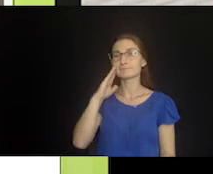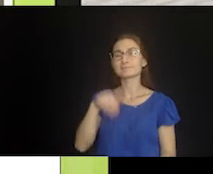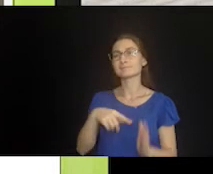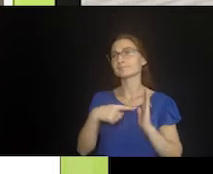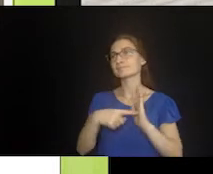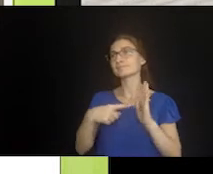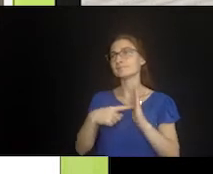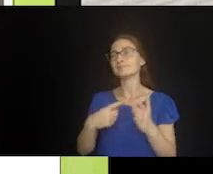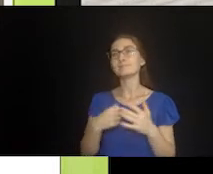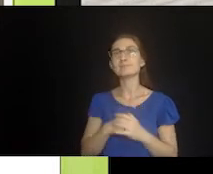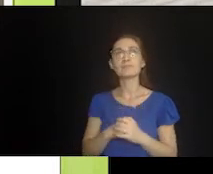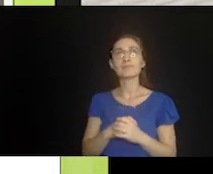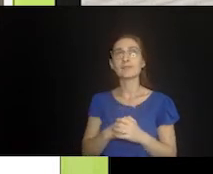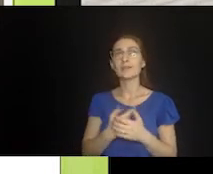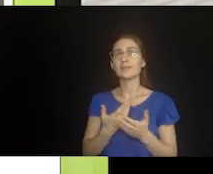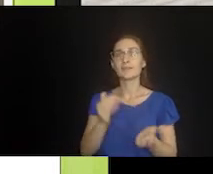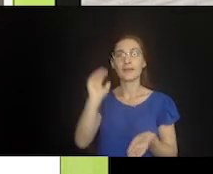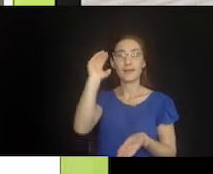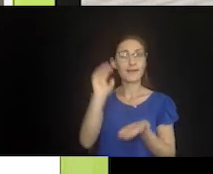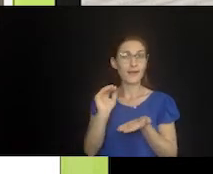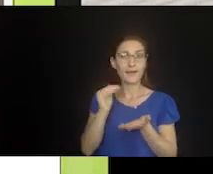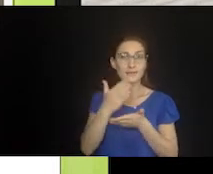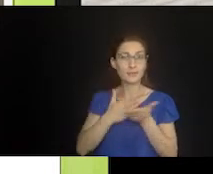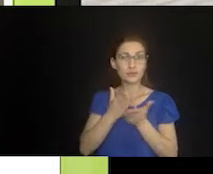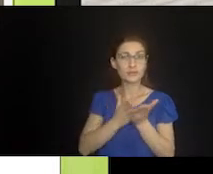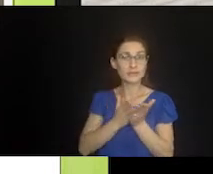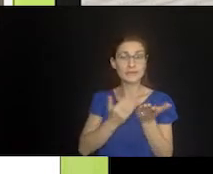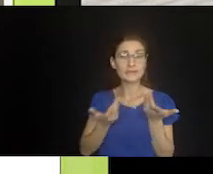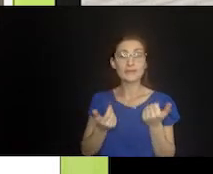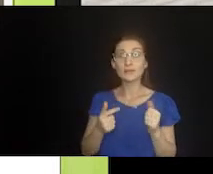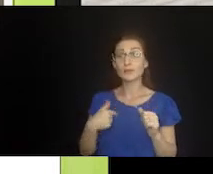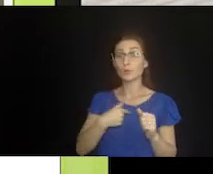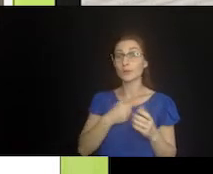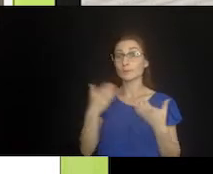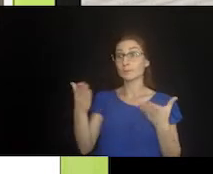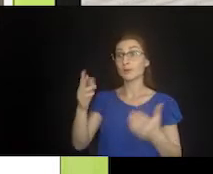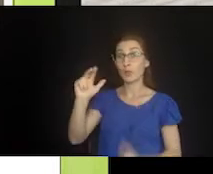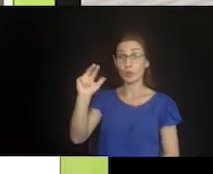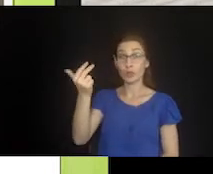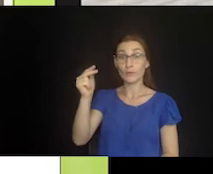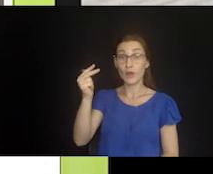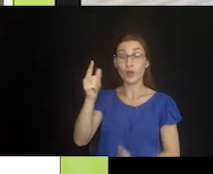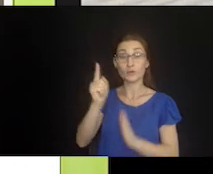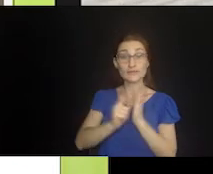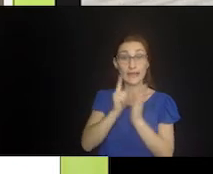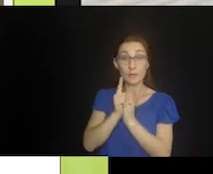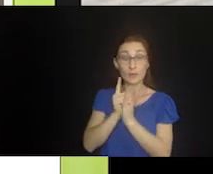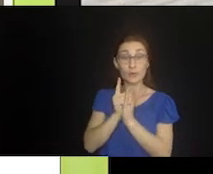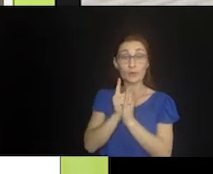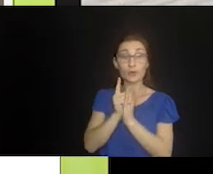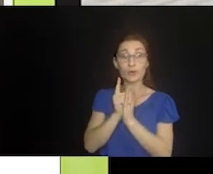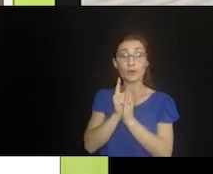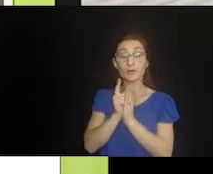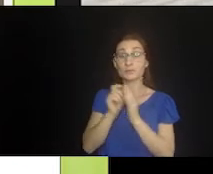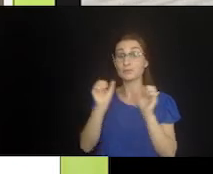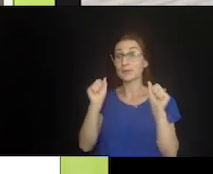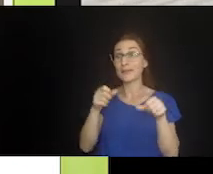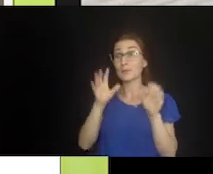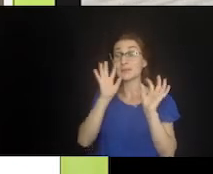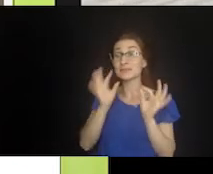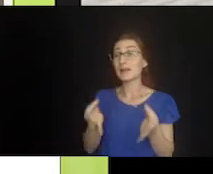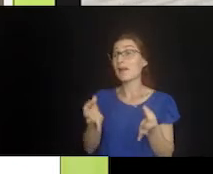be, 20, let's say $3 an hour. You're proposing a cut of $3 an